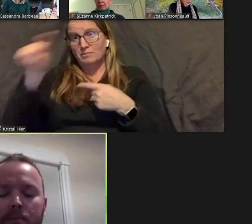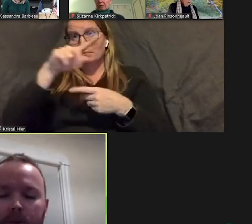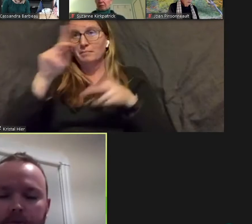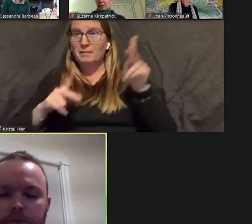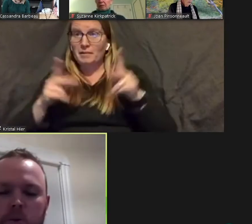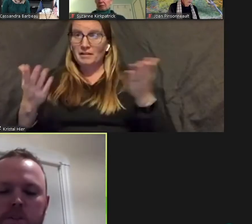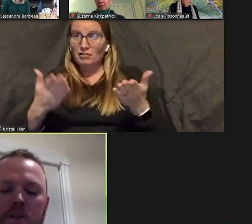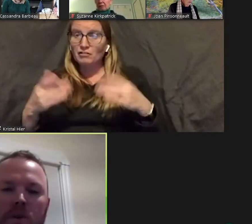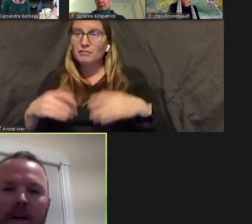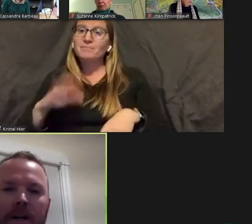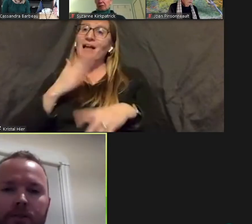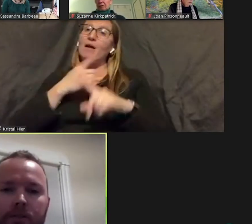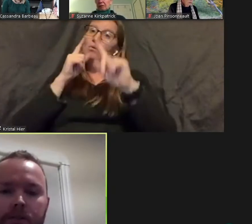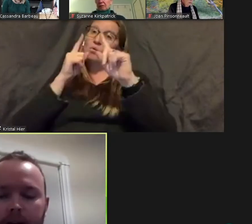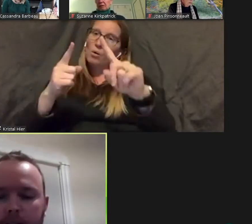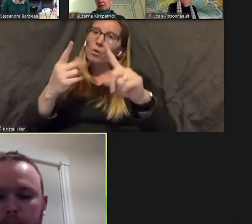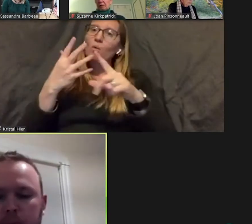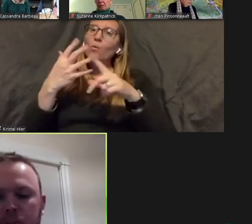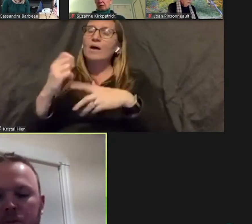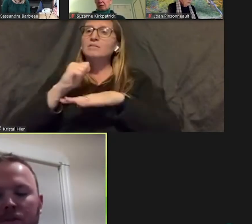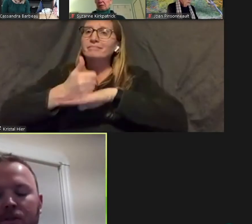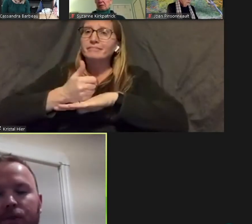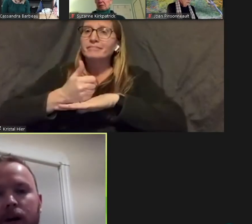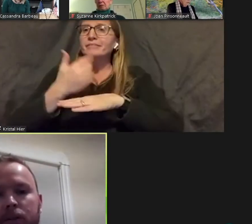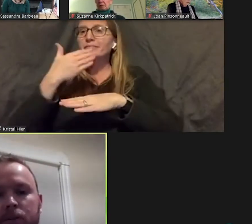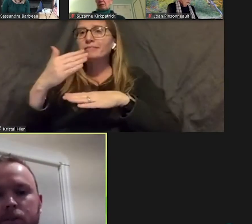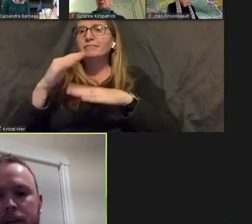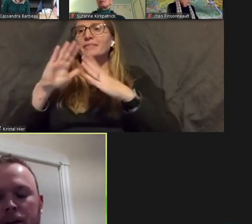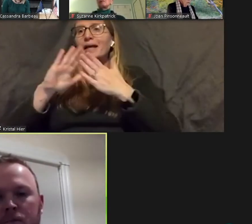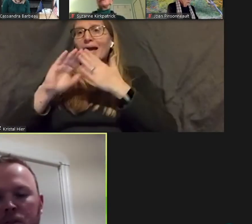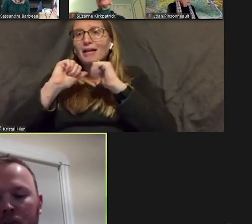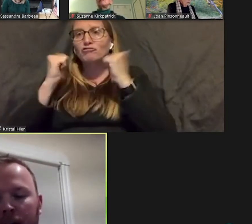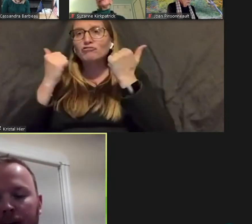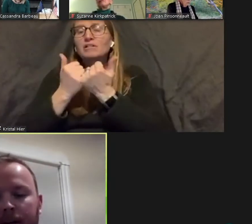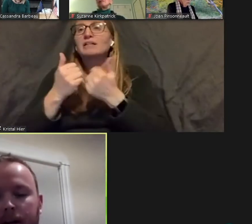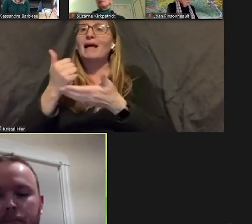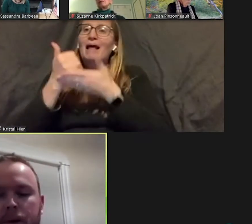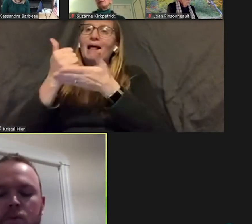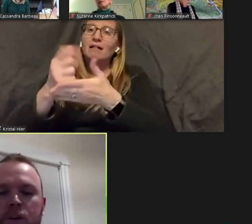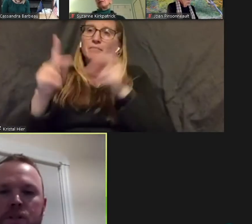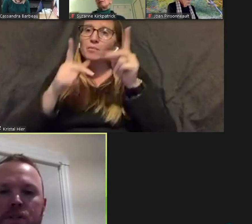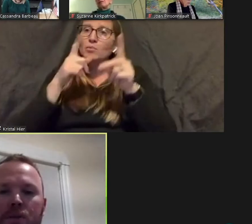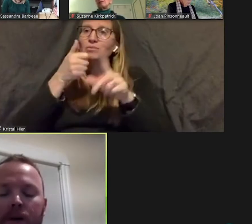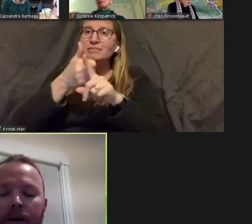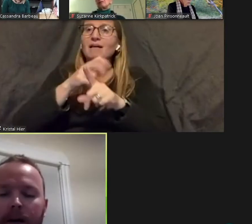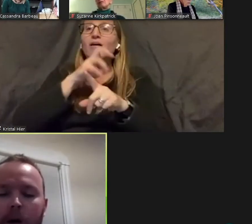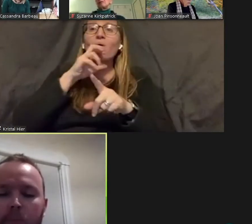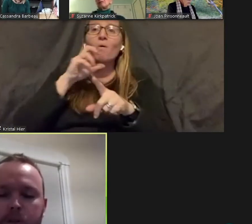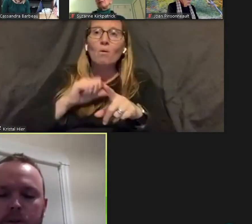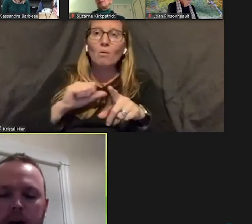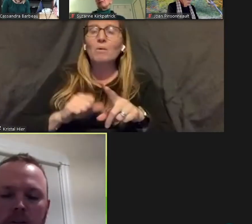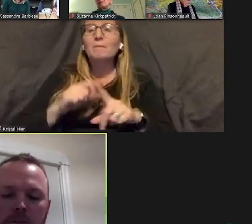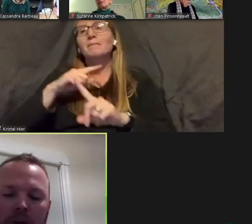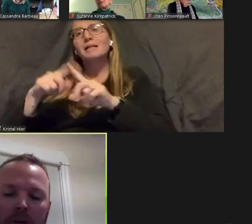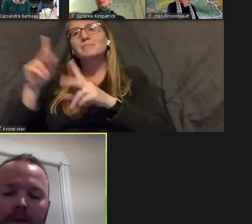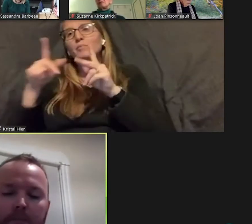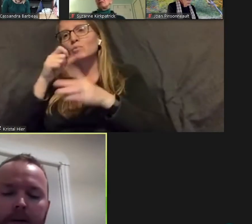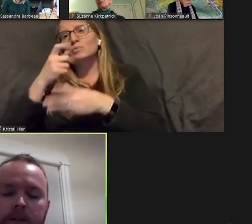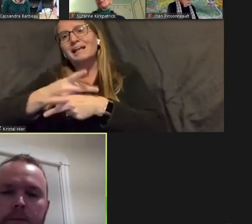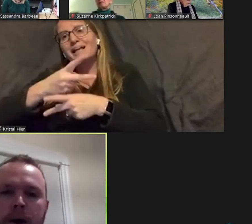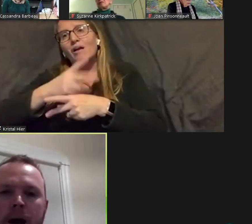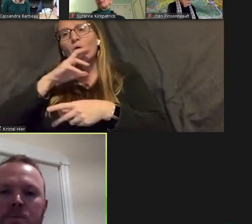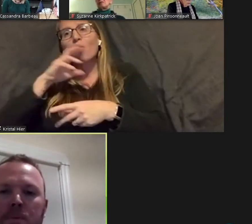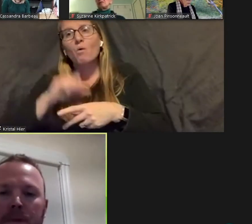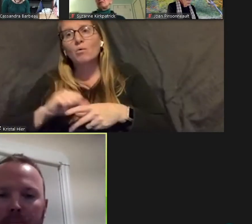is to be a community force in creating and sustaining opportunities for elders and caregivers in our region to help assure that elders are